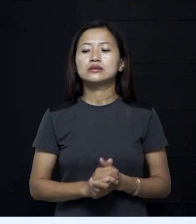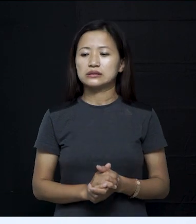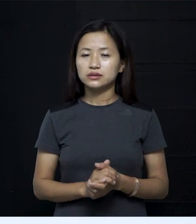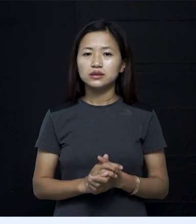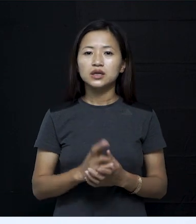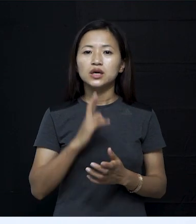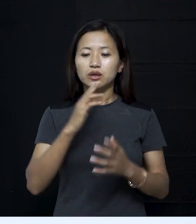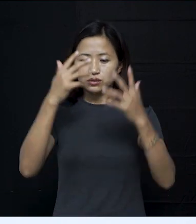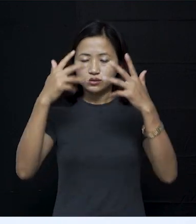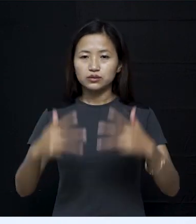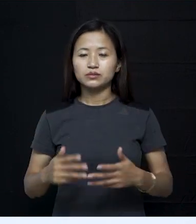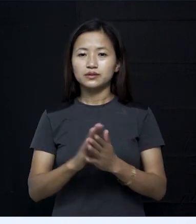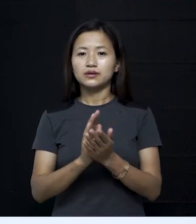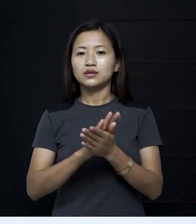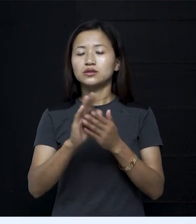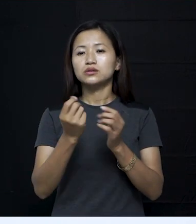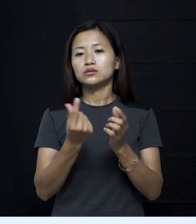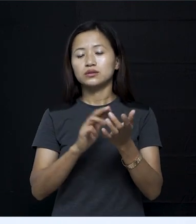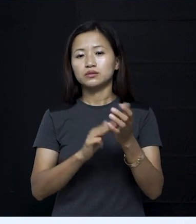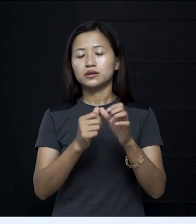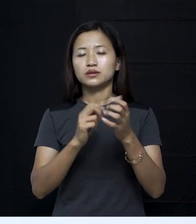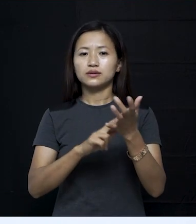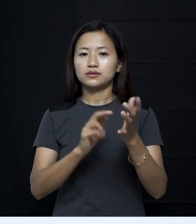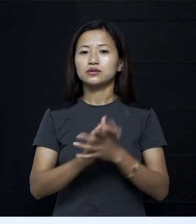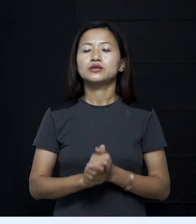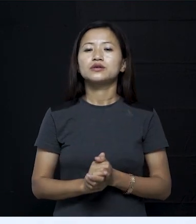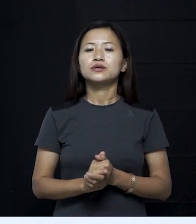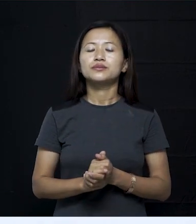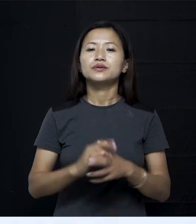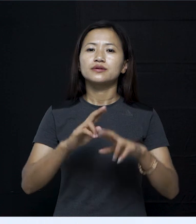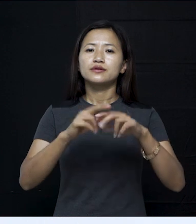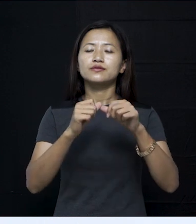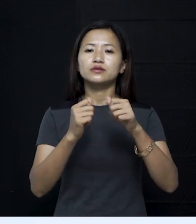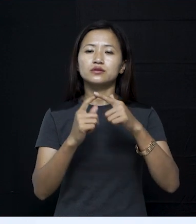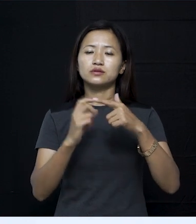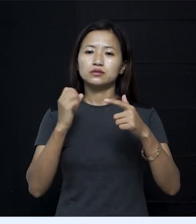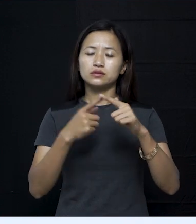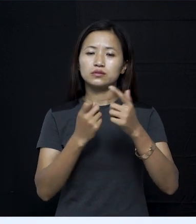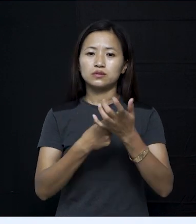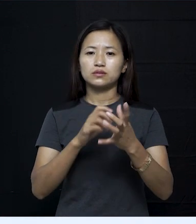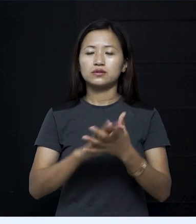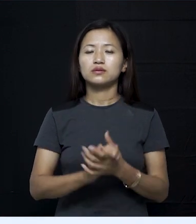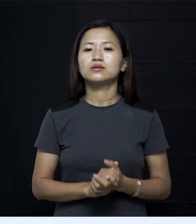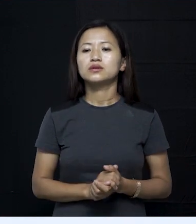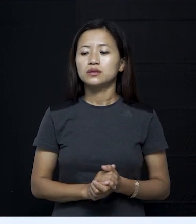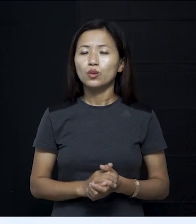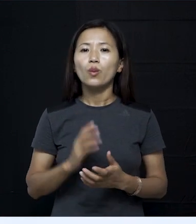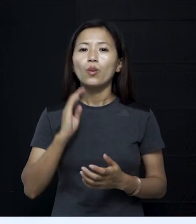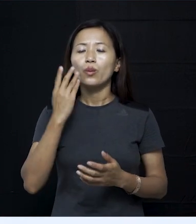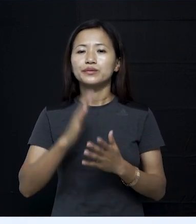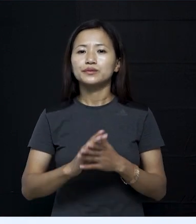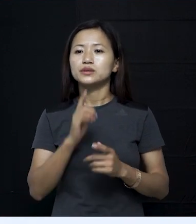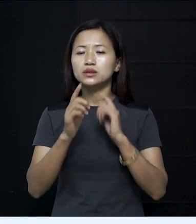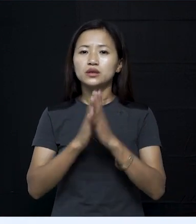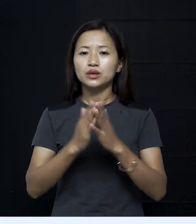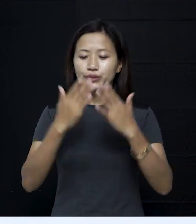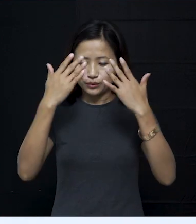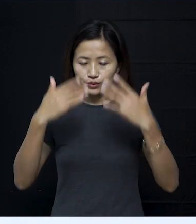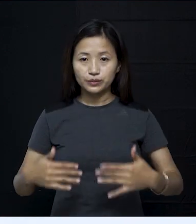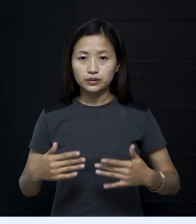So this comprises physical, and they are the factor of agriculture. Then the second